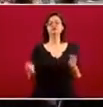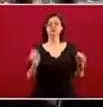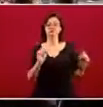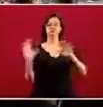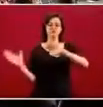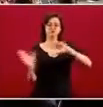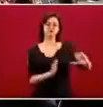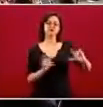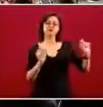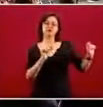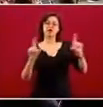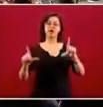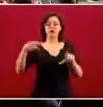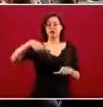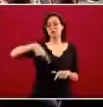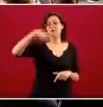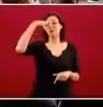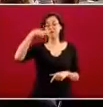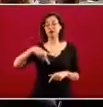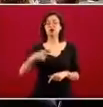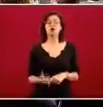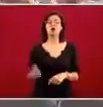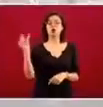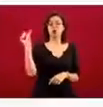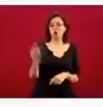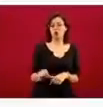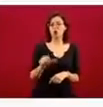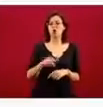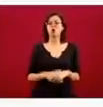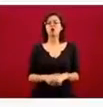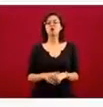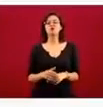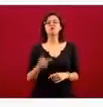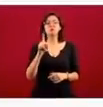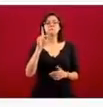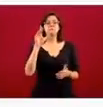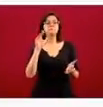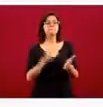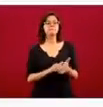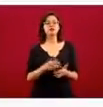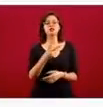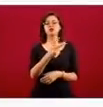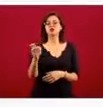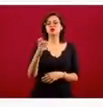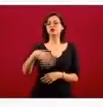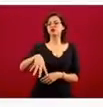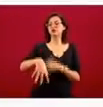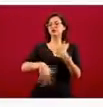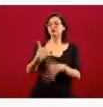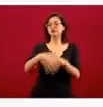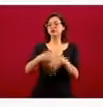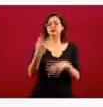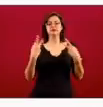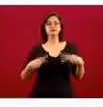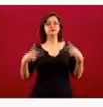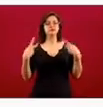750,000 cases that have been confirmed worldwide. Now we can look at the national statistics. We